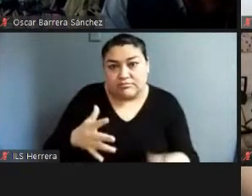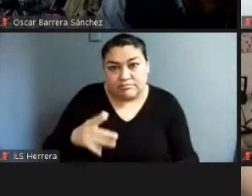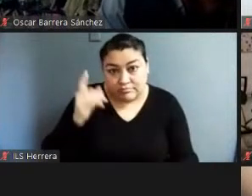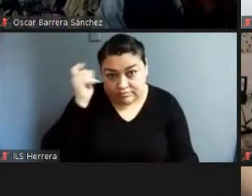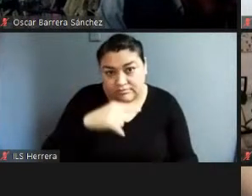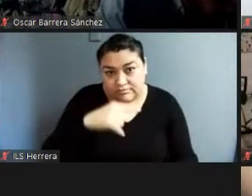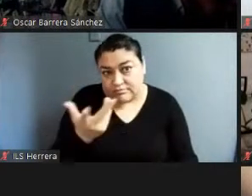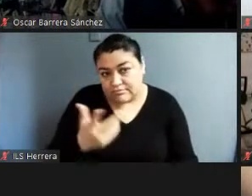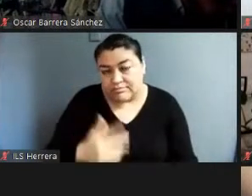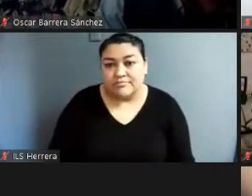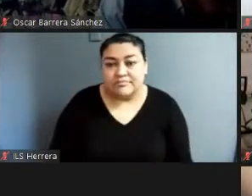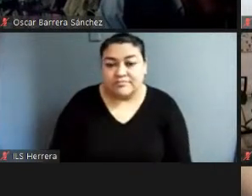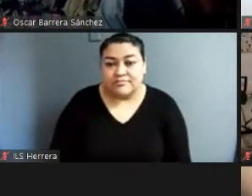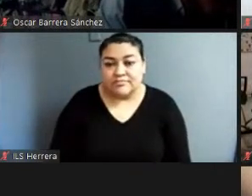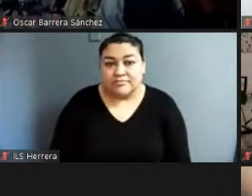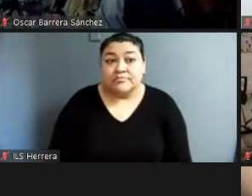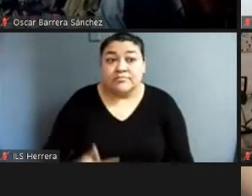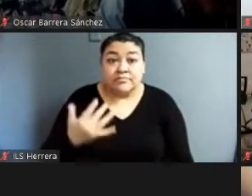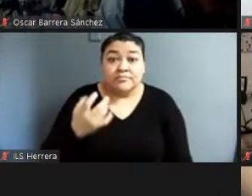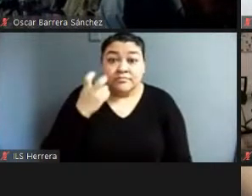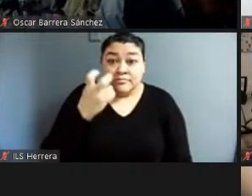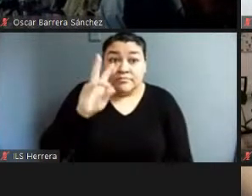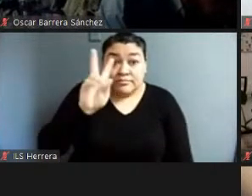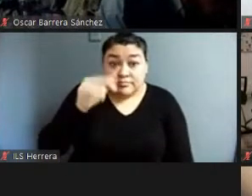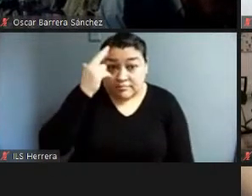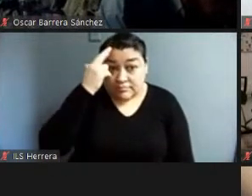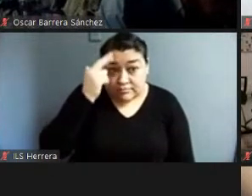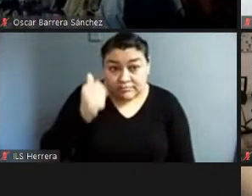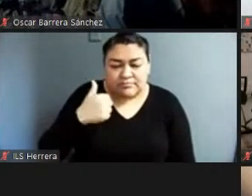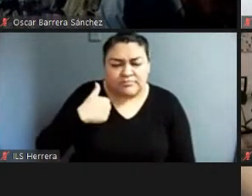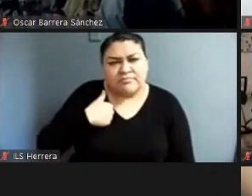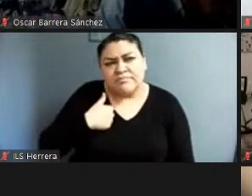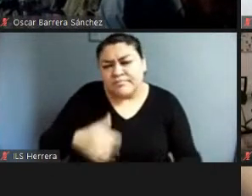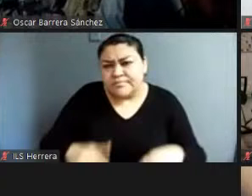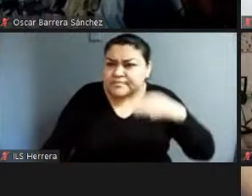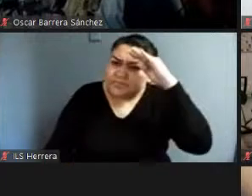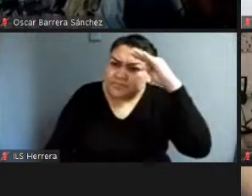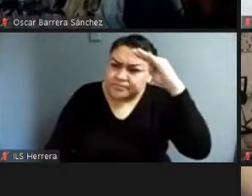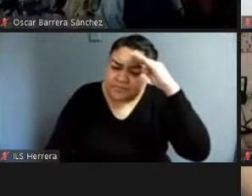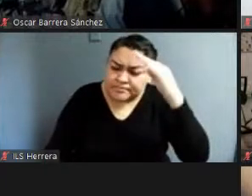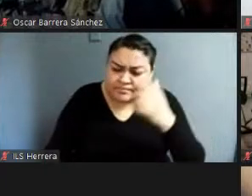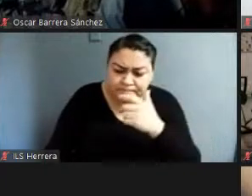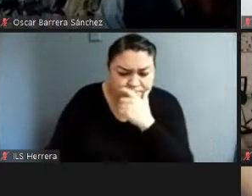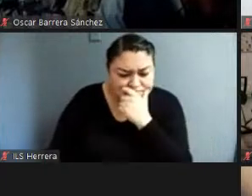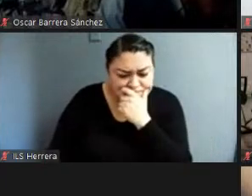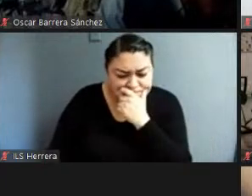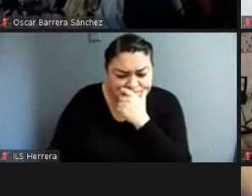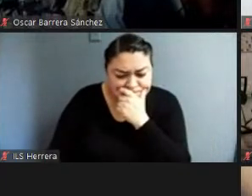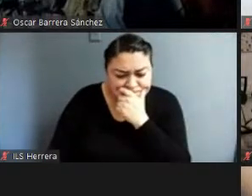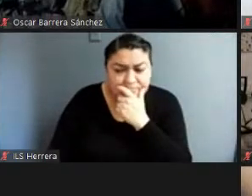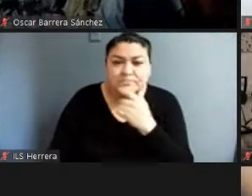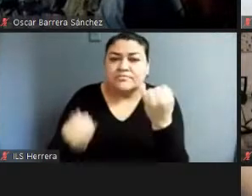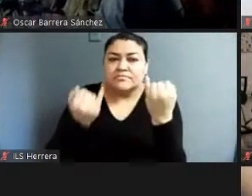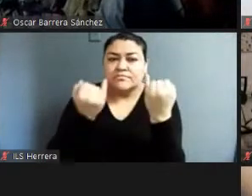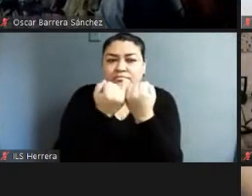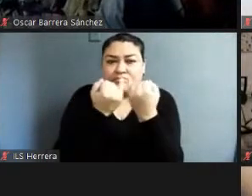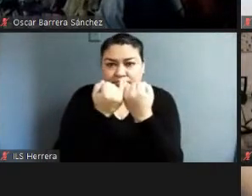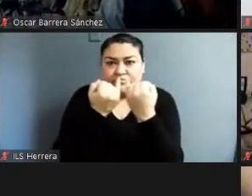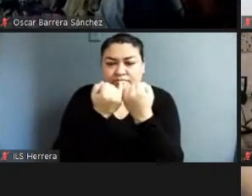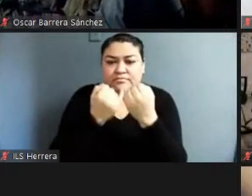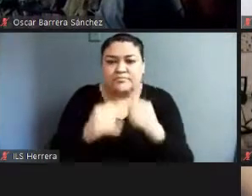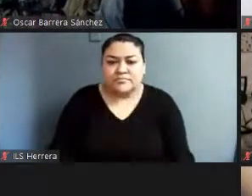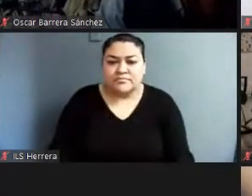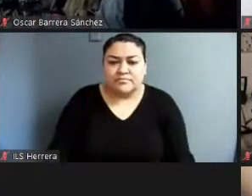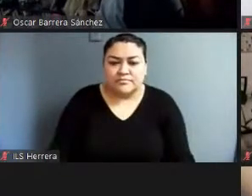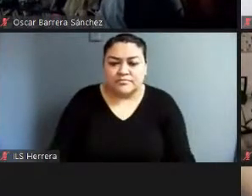thinking, you know, I think also there's awards and conferences, so sort of, you know, building a bit of a community